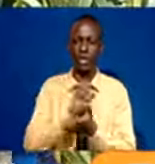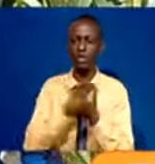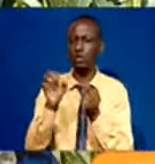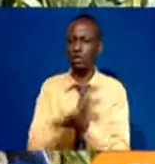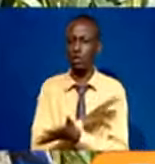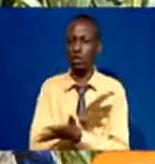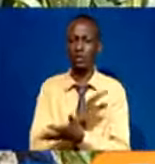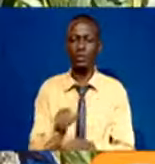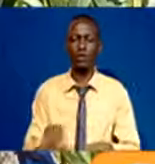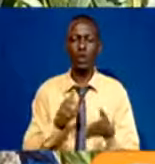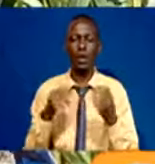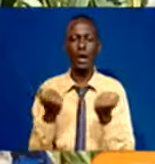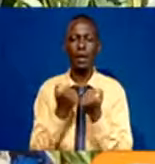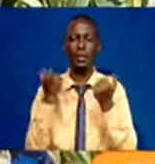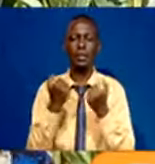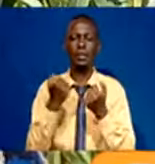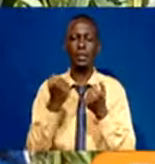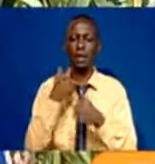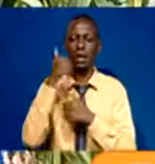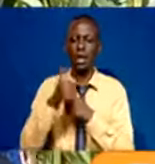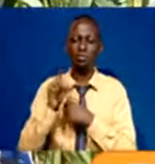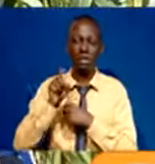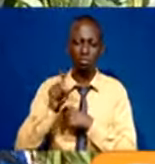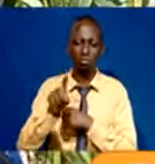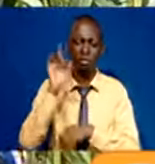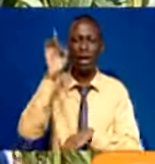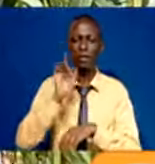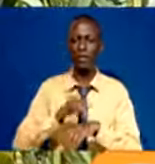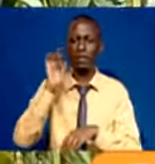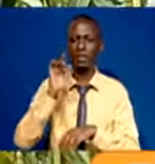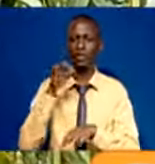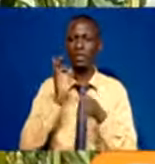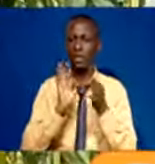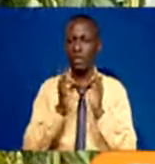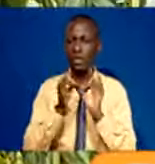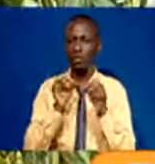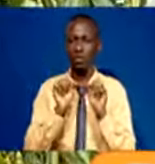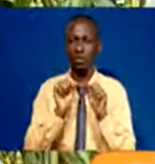the incidences of fall armyworm. So if we can reduce that incidence down to